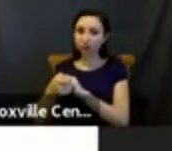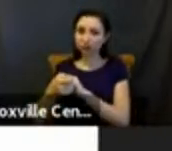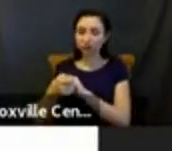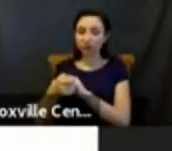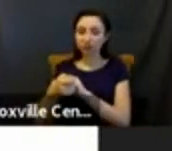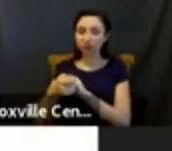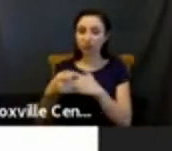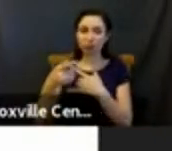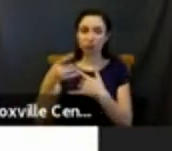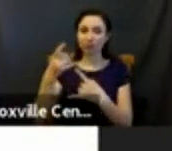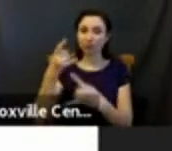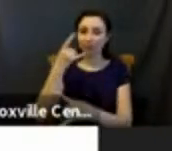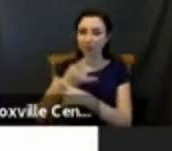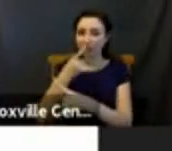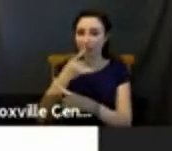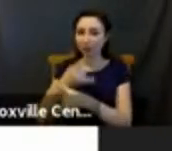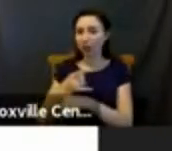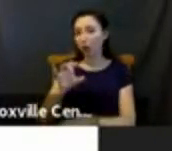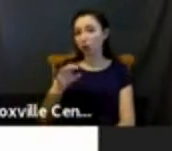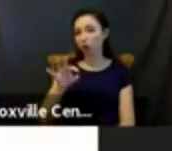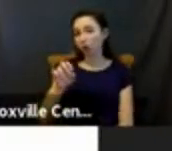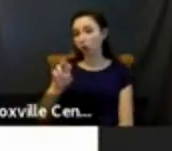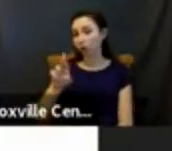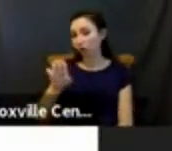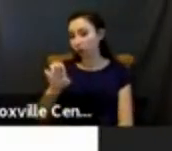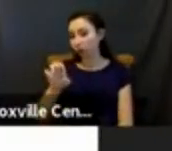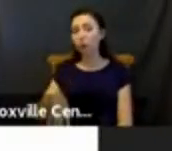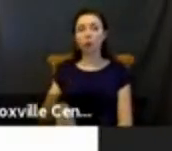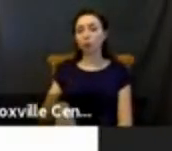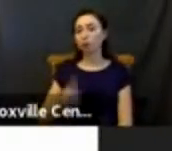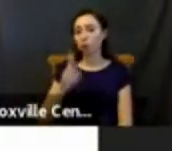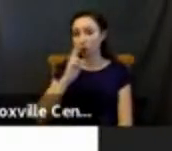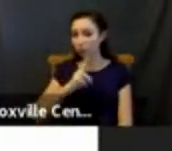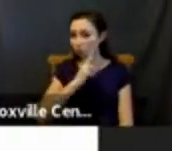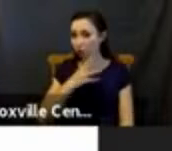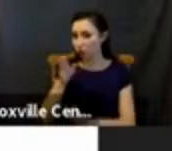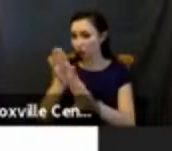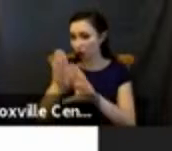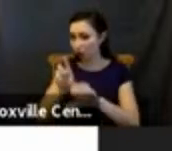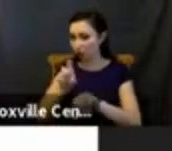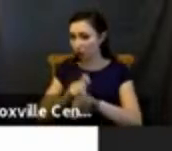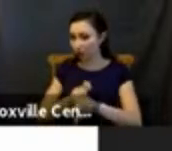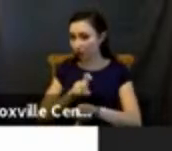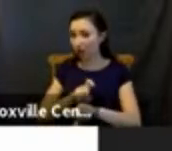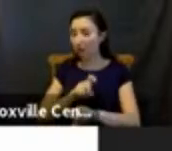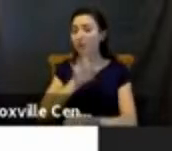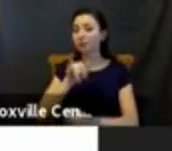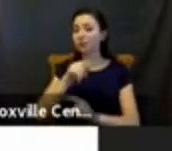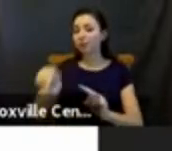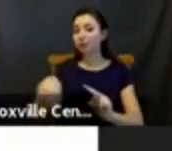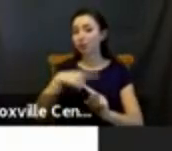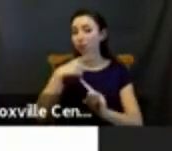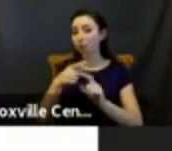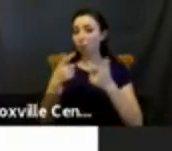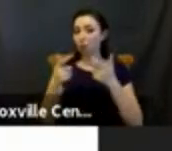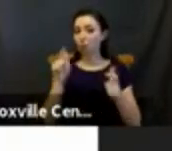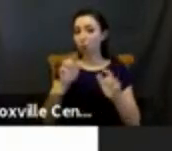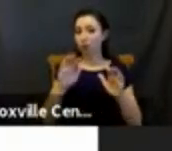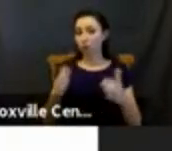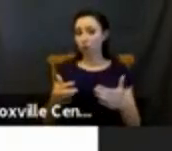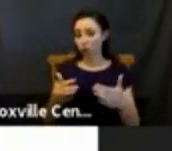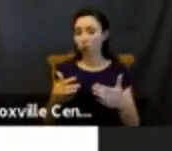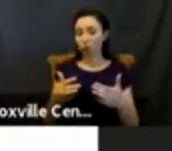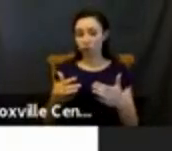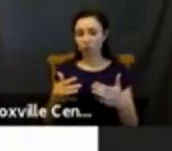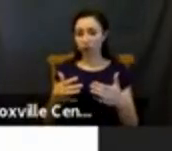alcohol curfew or the restaurant closure, it should say, is really more of when a large segment of the population is frequenting